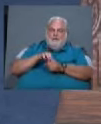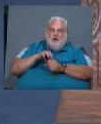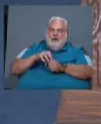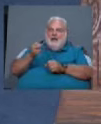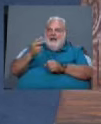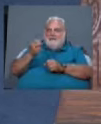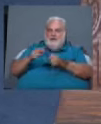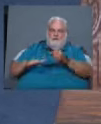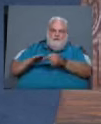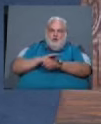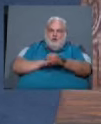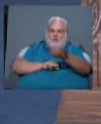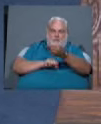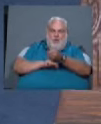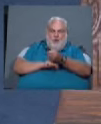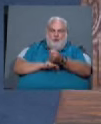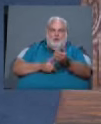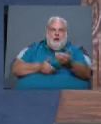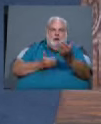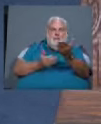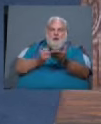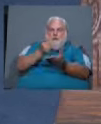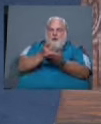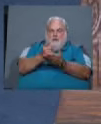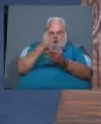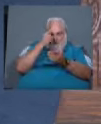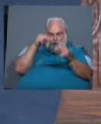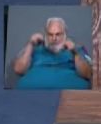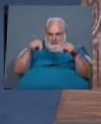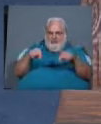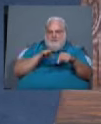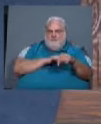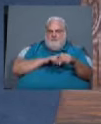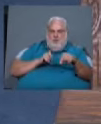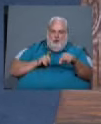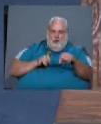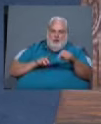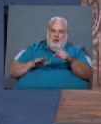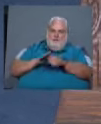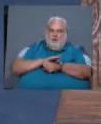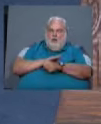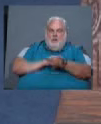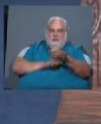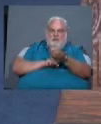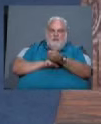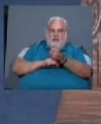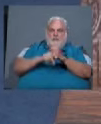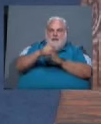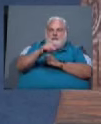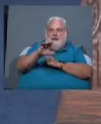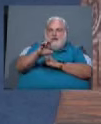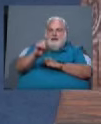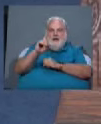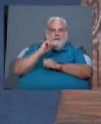0 noes to recommend approval to this board, approval of the PCD for Mitchell School.